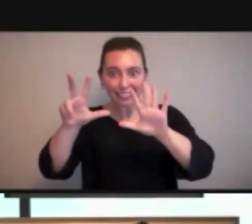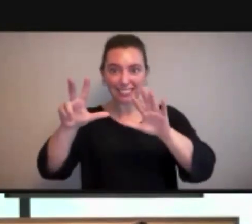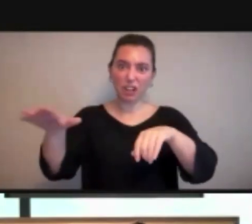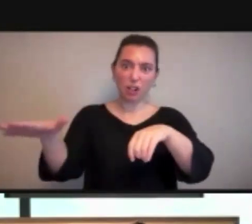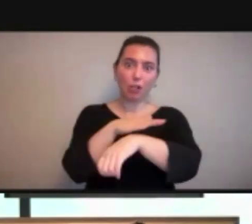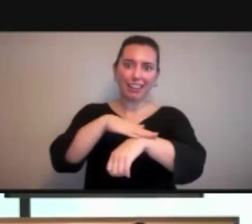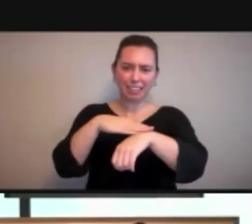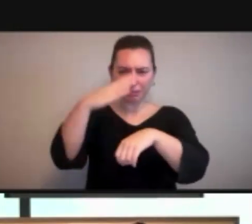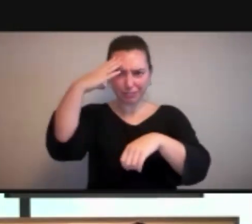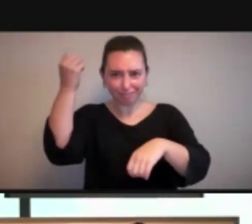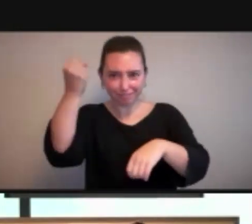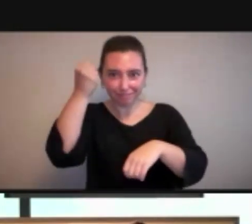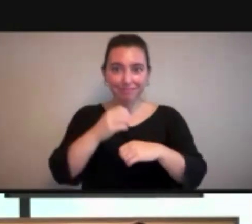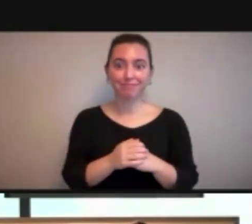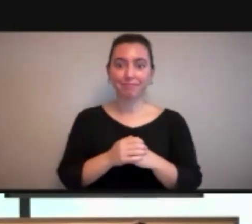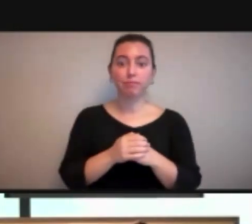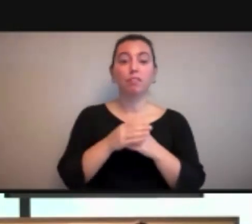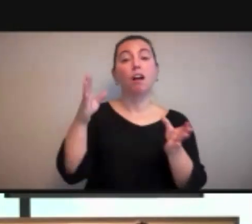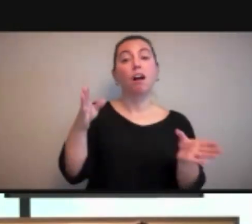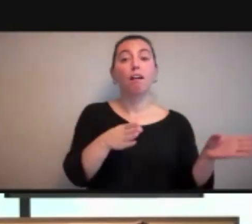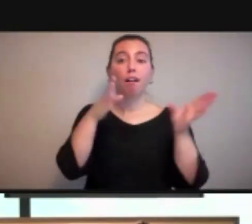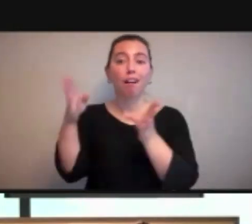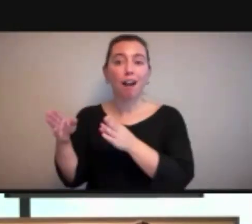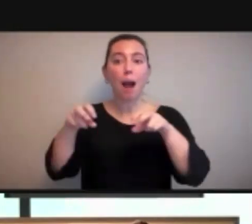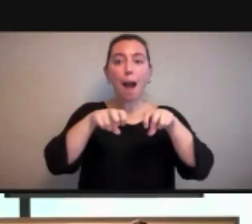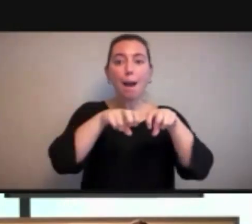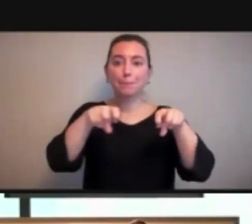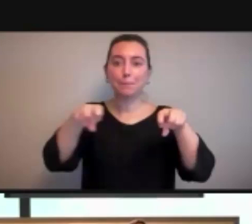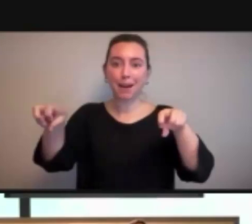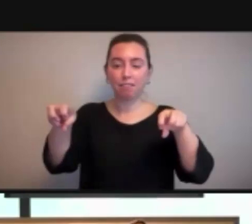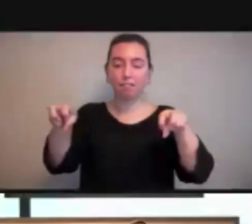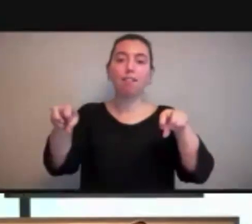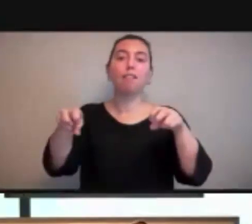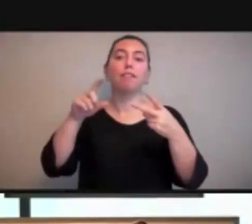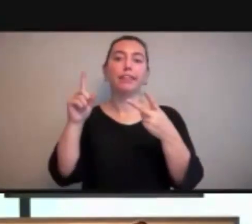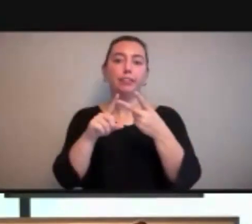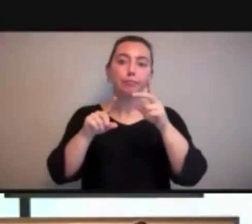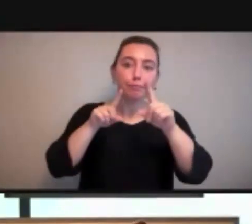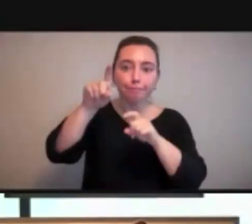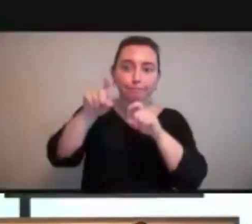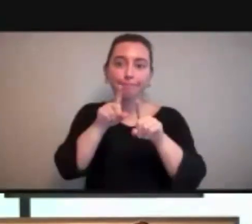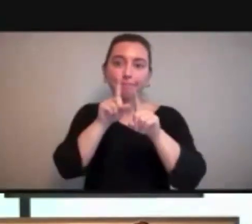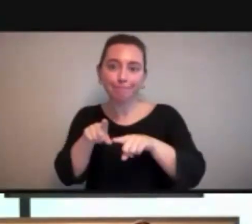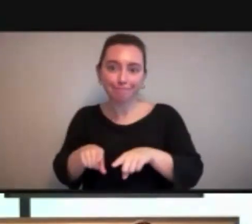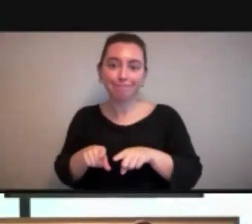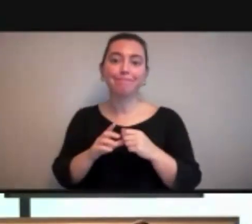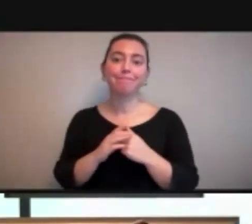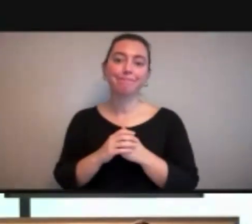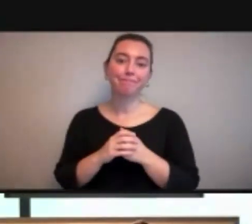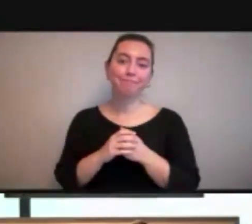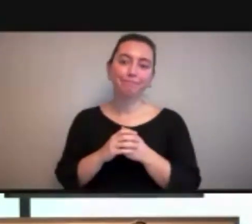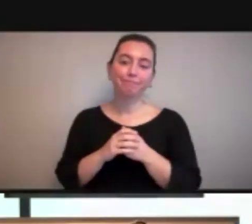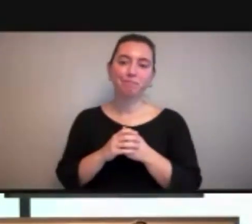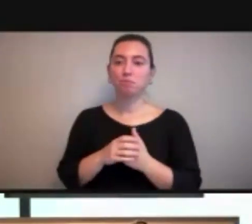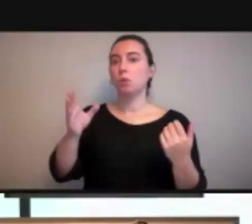then we will have panel discussions and Q&A presentations the whole day through. We will break for